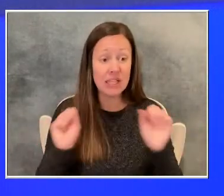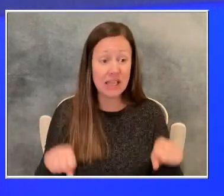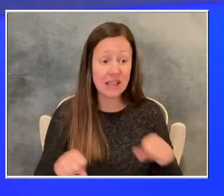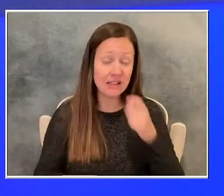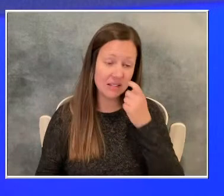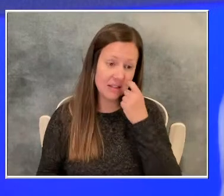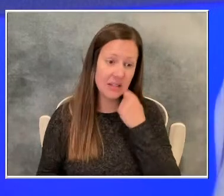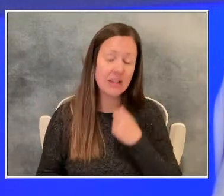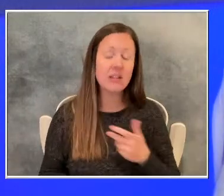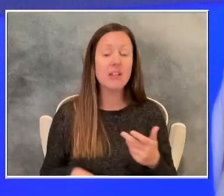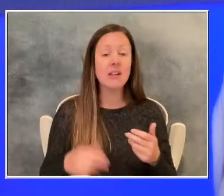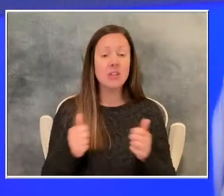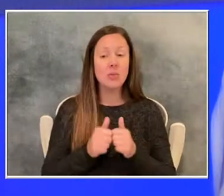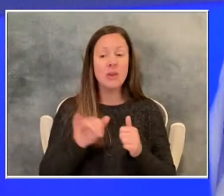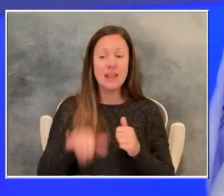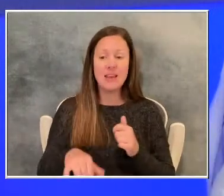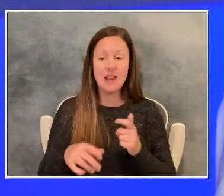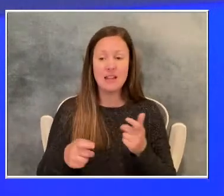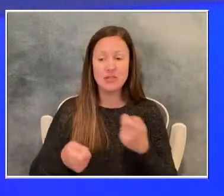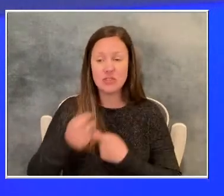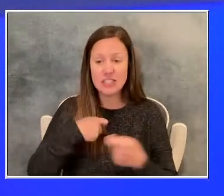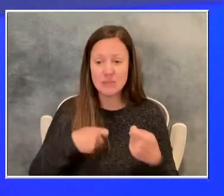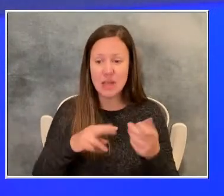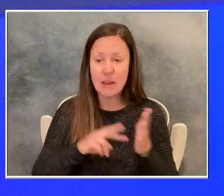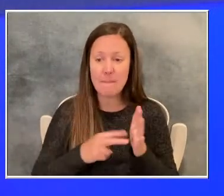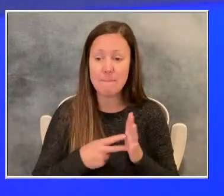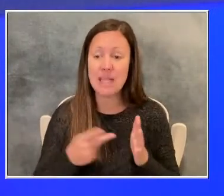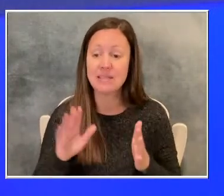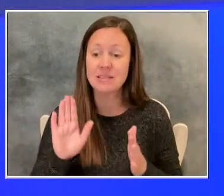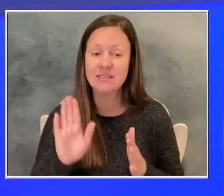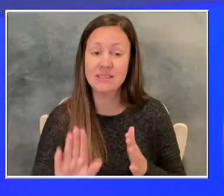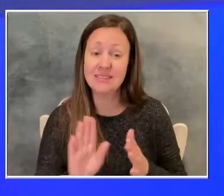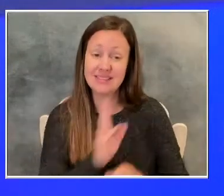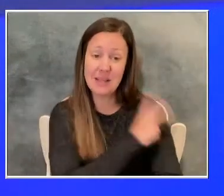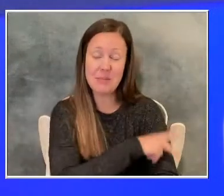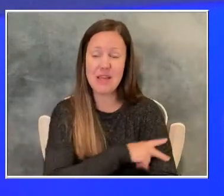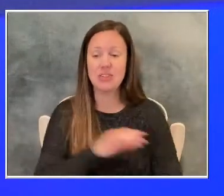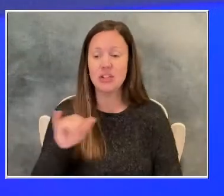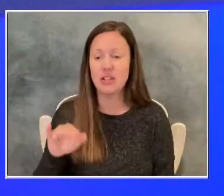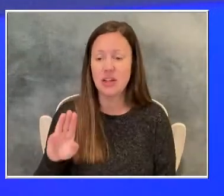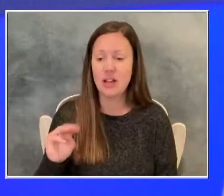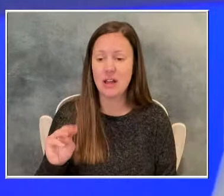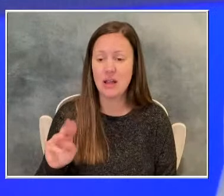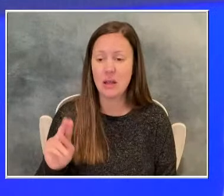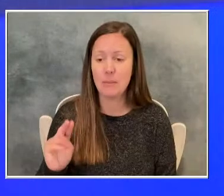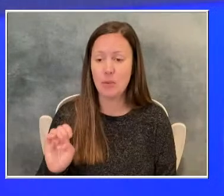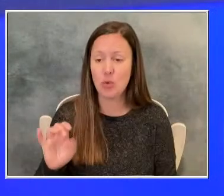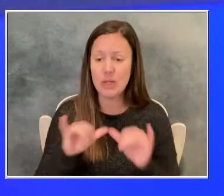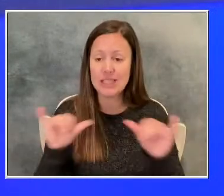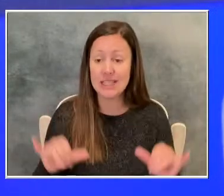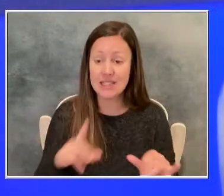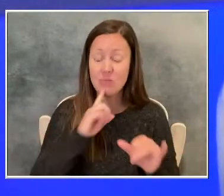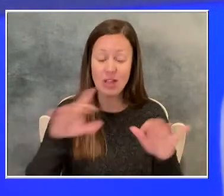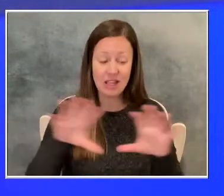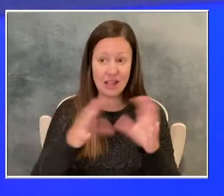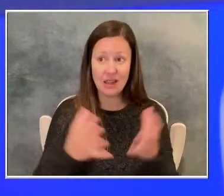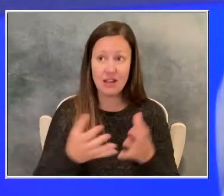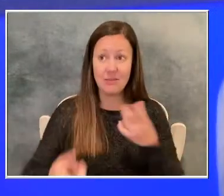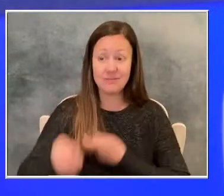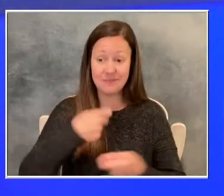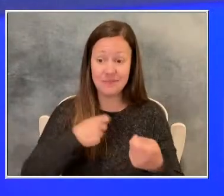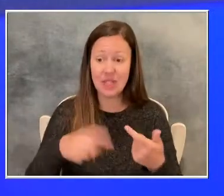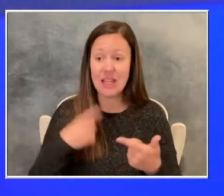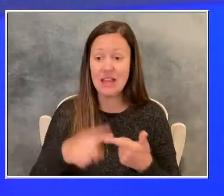donor transplant, we're replacing a patient's immune system with the donor's immune system. And the leukemia has successfully